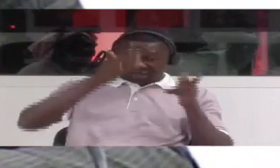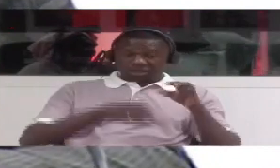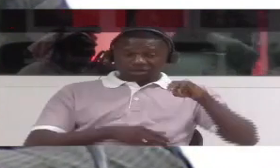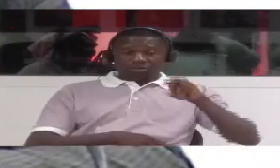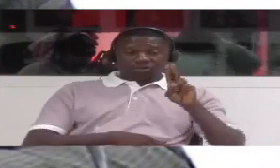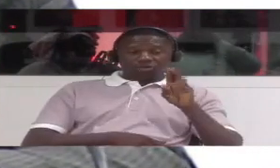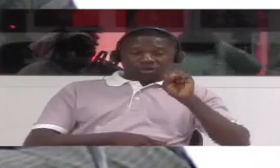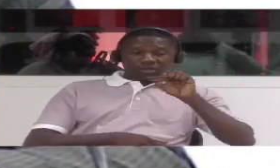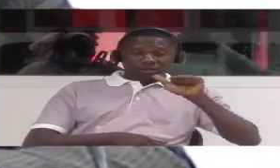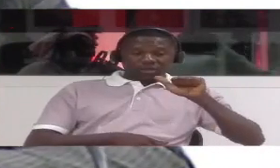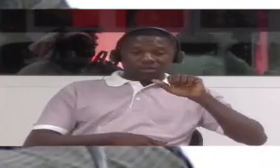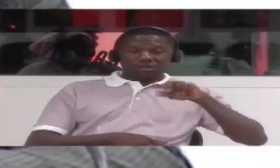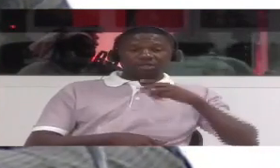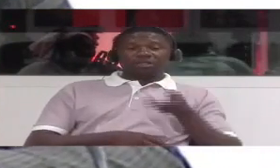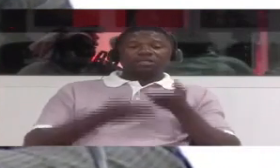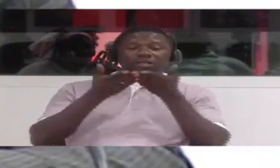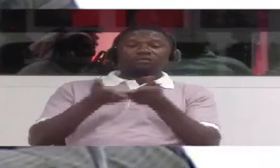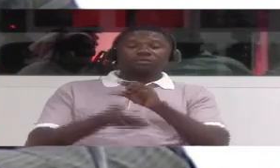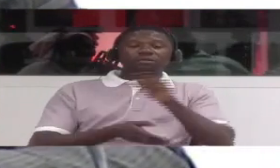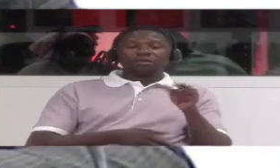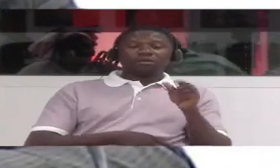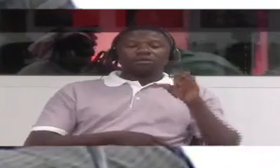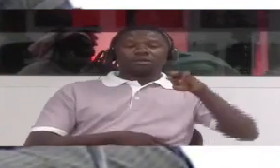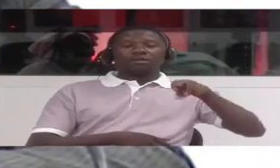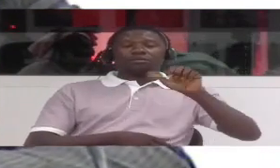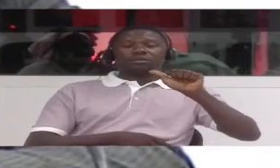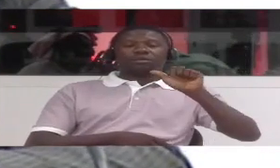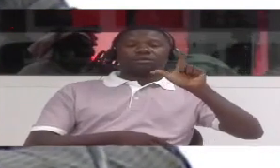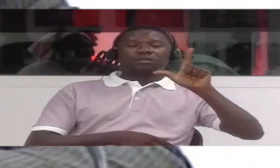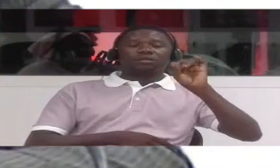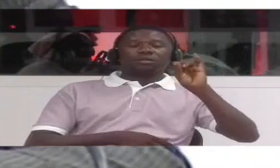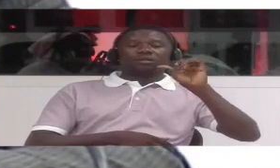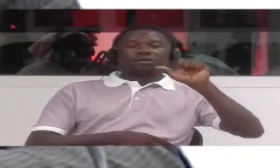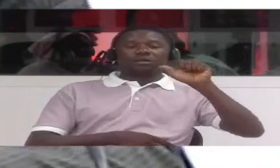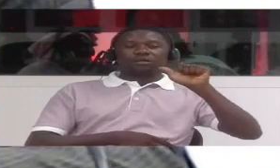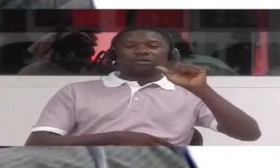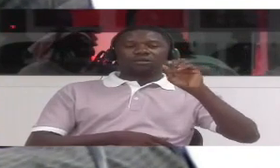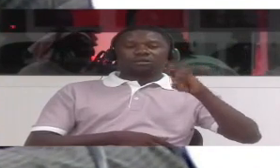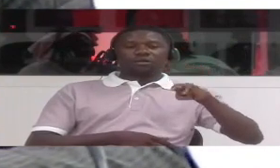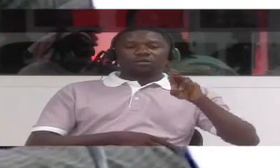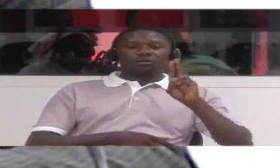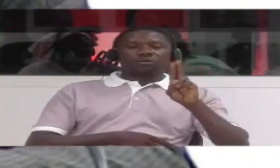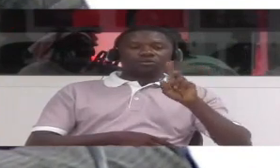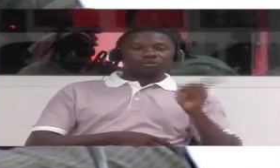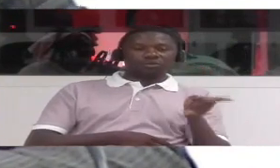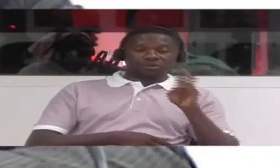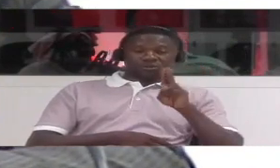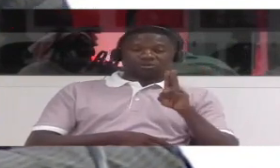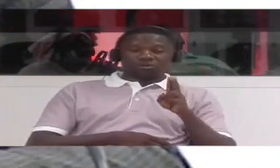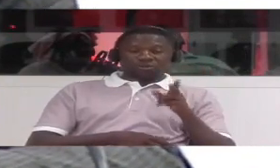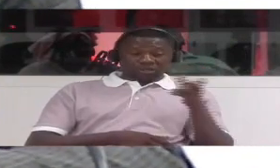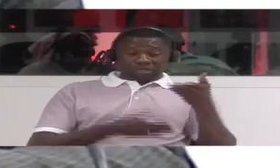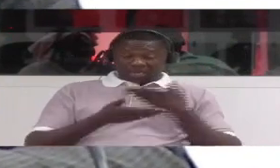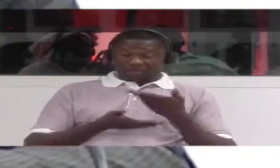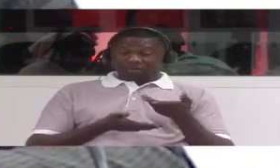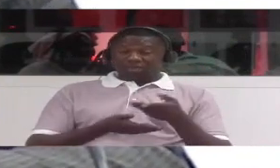soldiers. They gave him that nickname. And it didn't come just as just any ordinary nickname. It came, he earned a